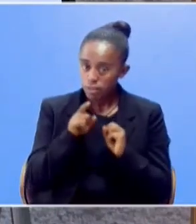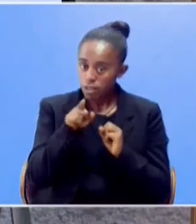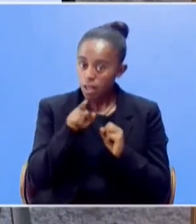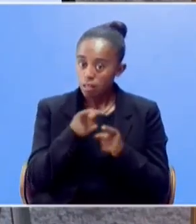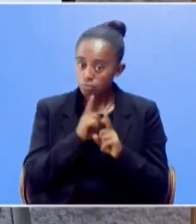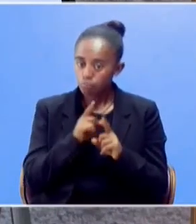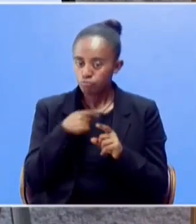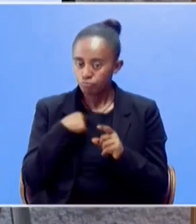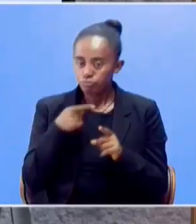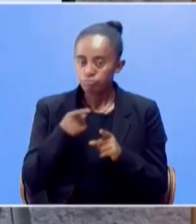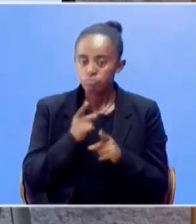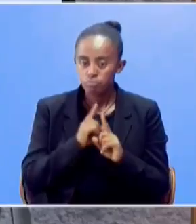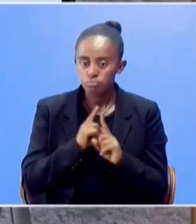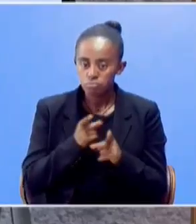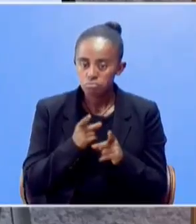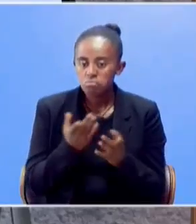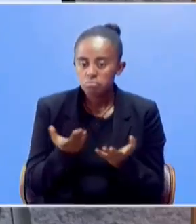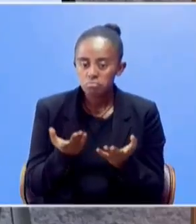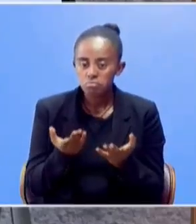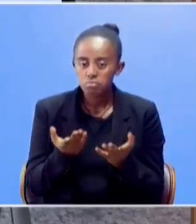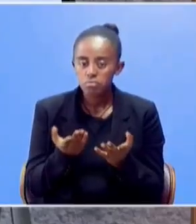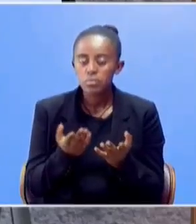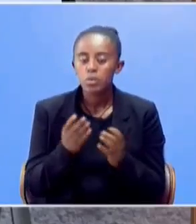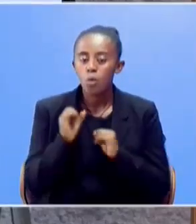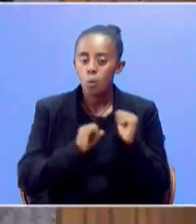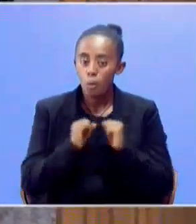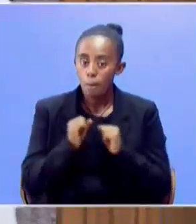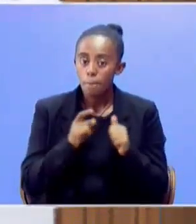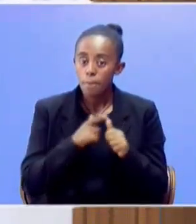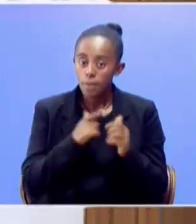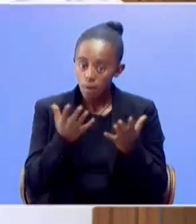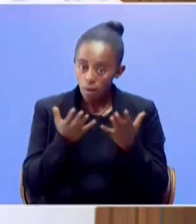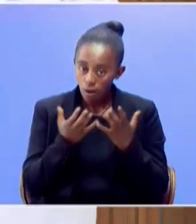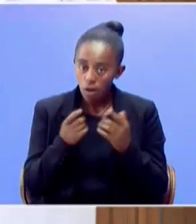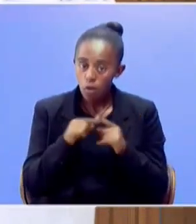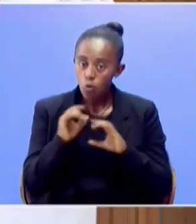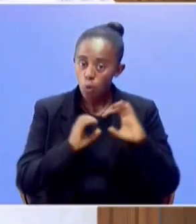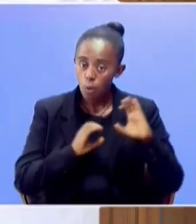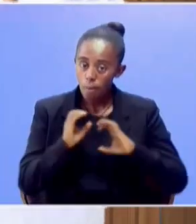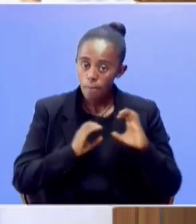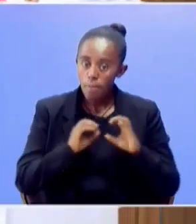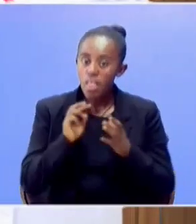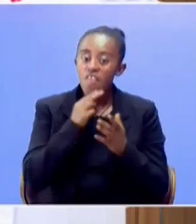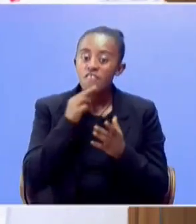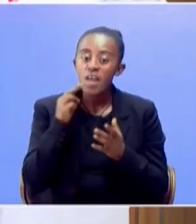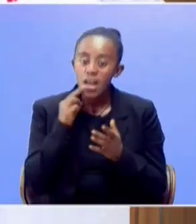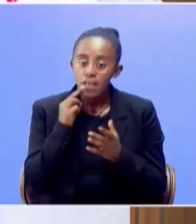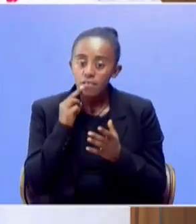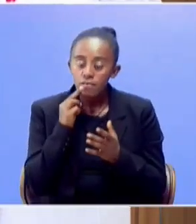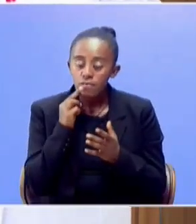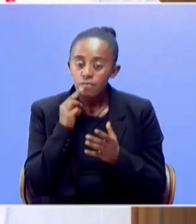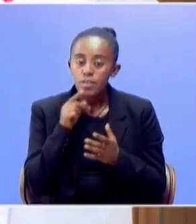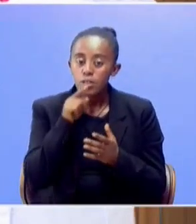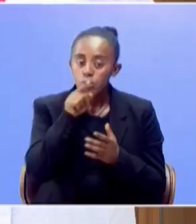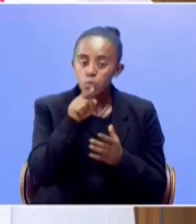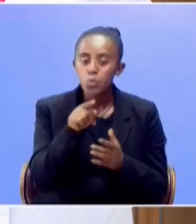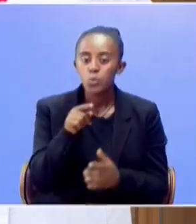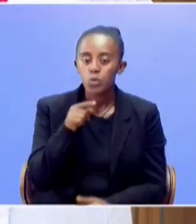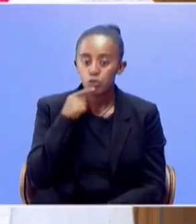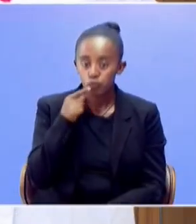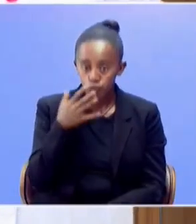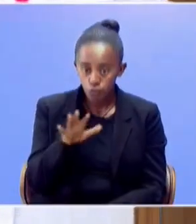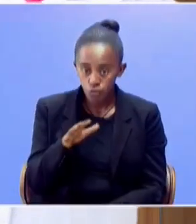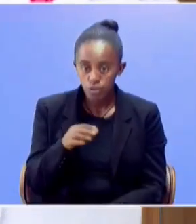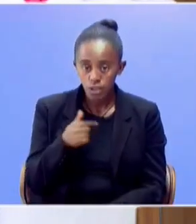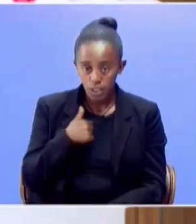answers. What do I want you to compare? I want you to compare the verb that you used in your